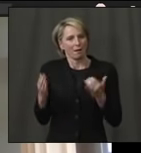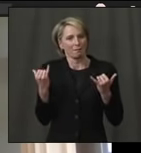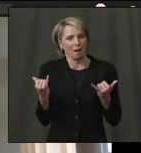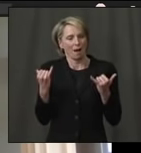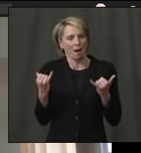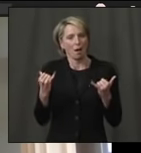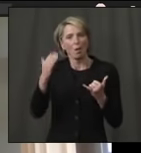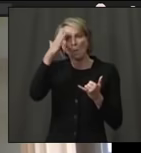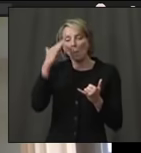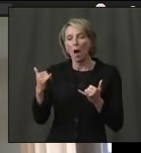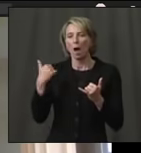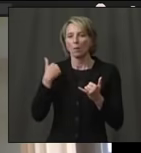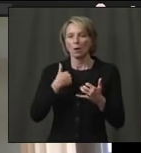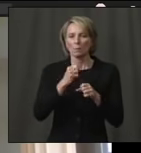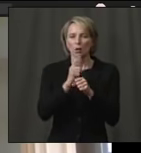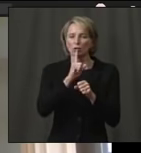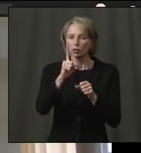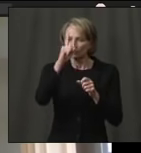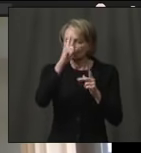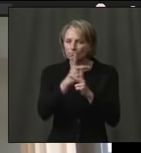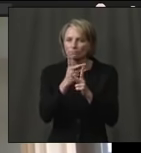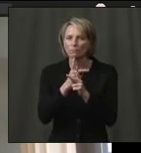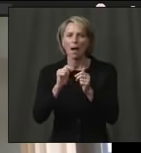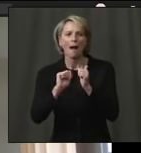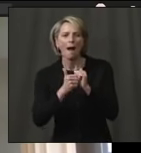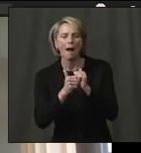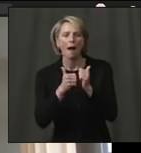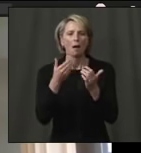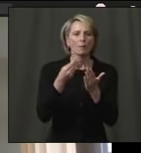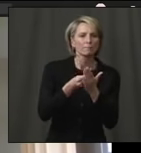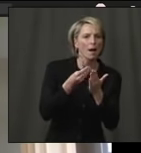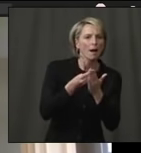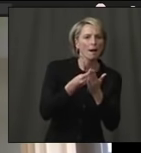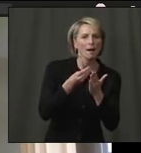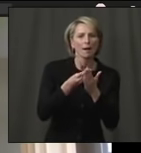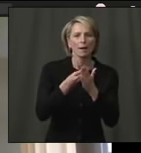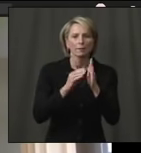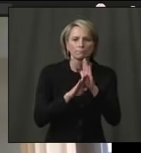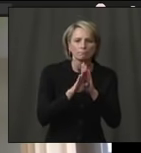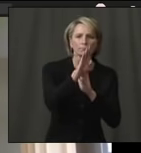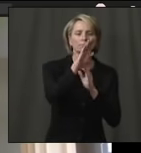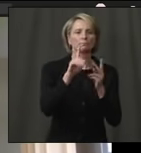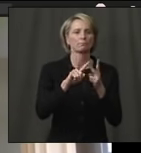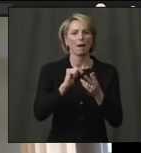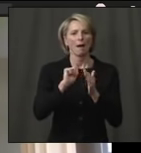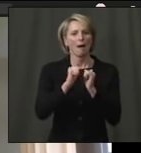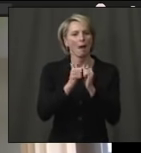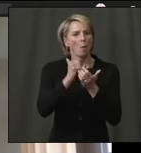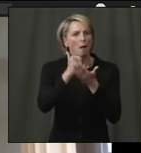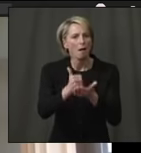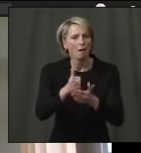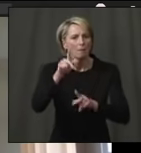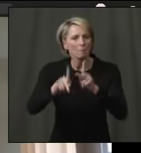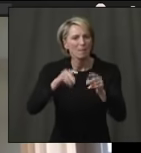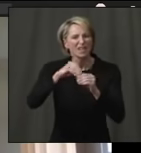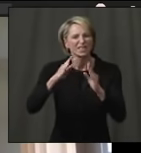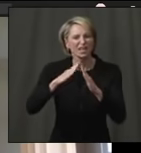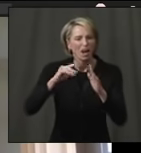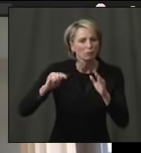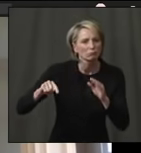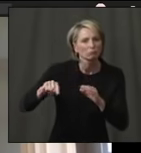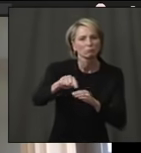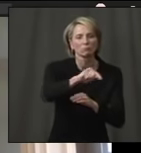funding, to make sure that community needs are met, and to recognize what the